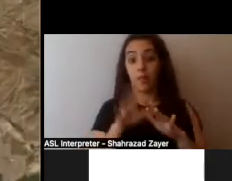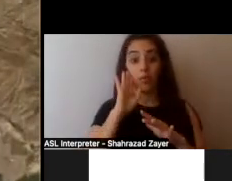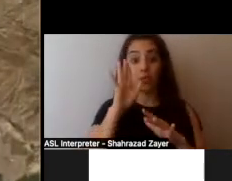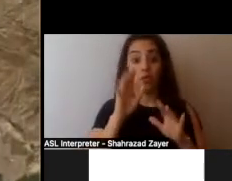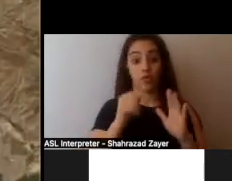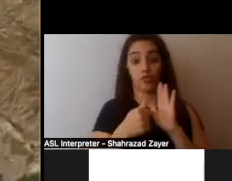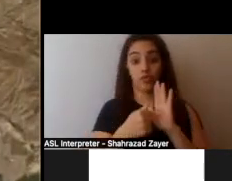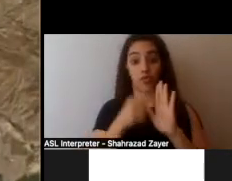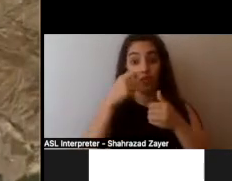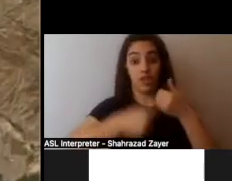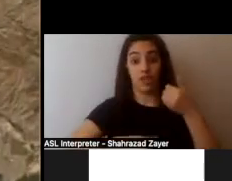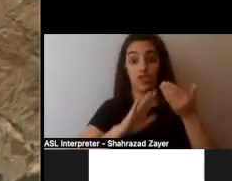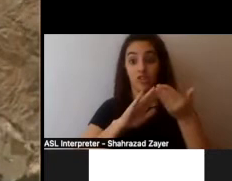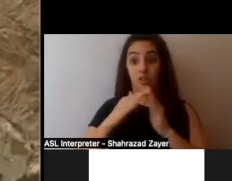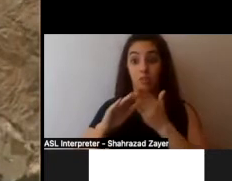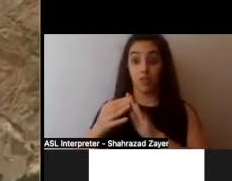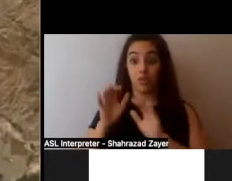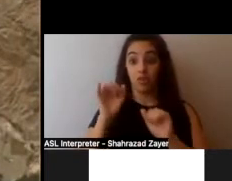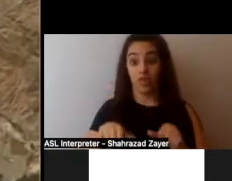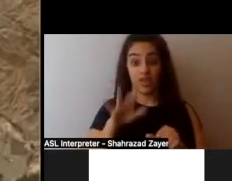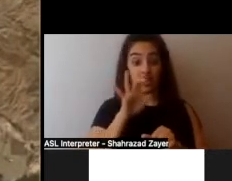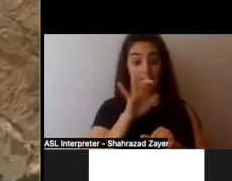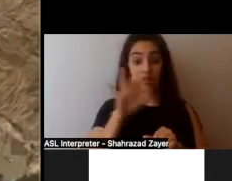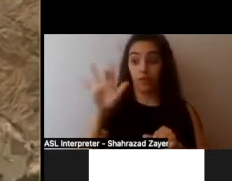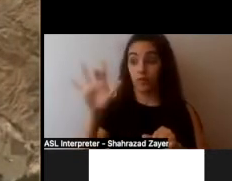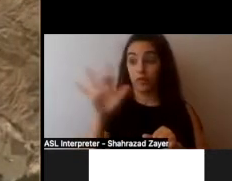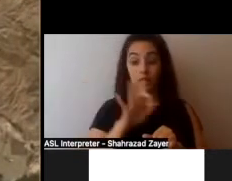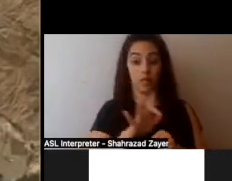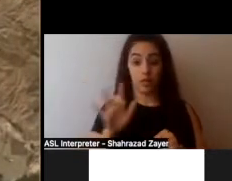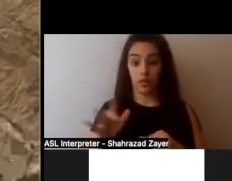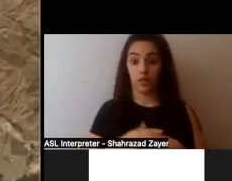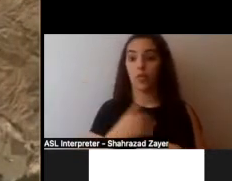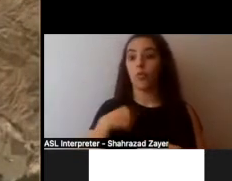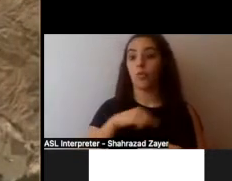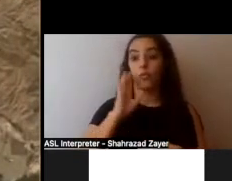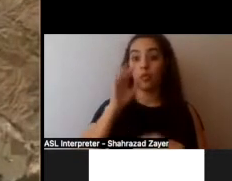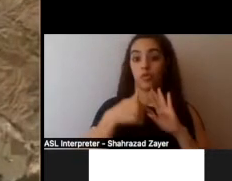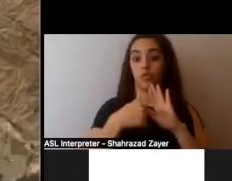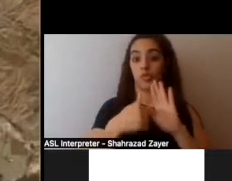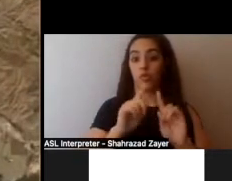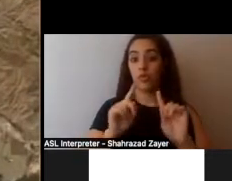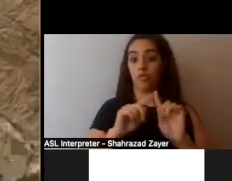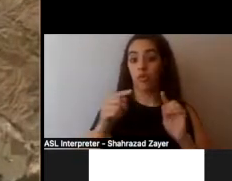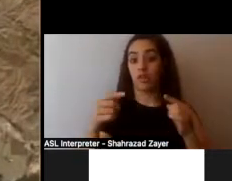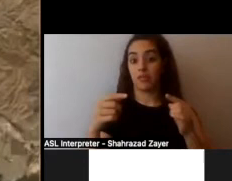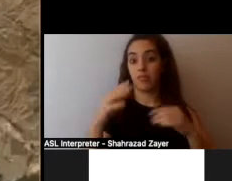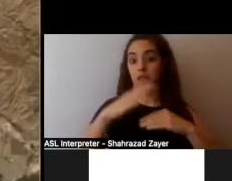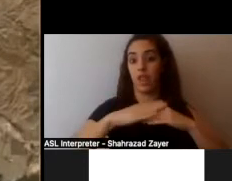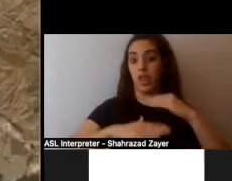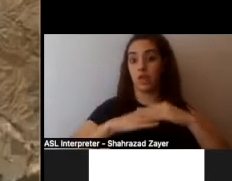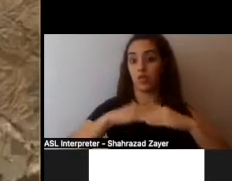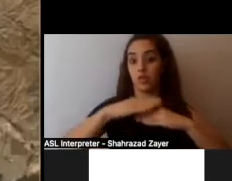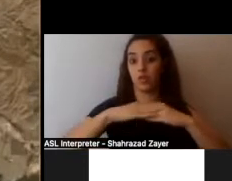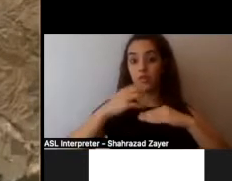highlighted. So I want to show you a couple of these other layers that we have. We can start with the distribution of non-Hispanic, Black,